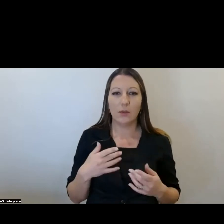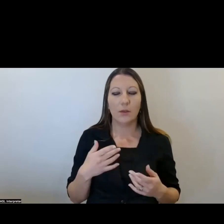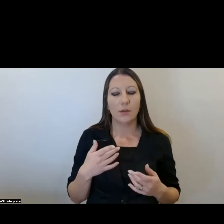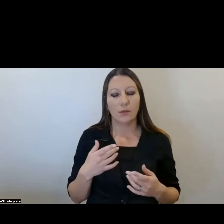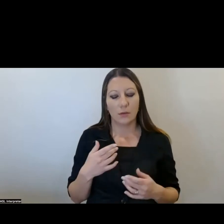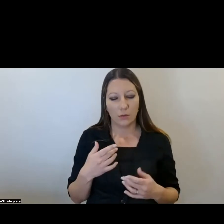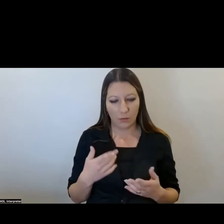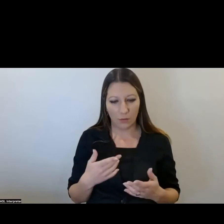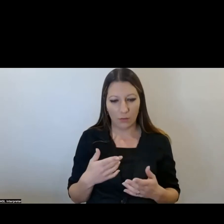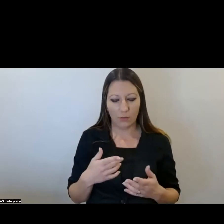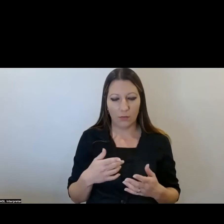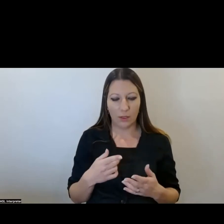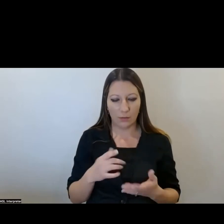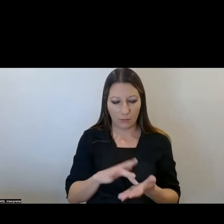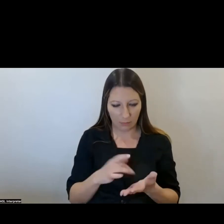difficulty,